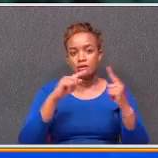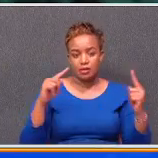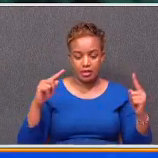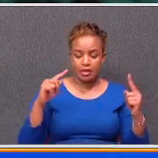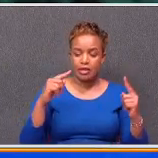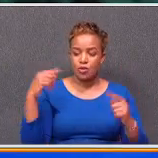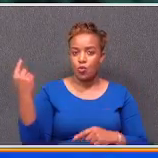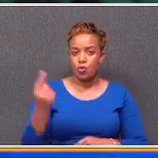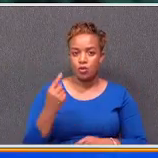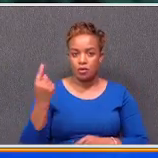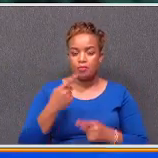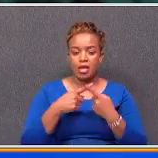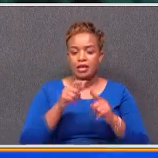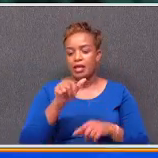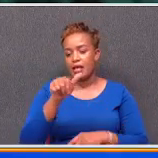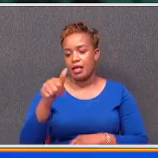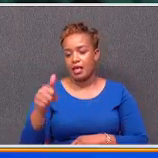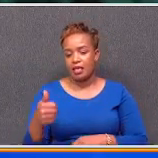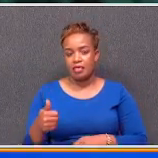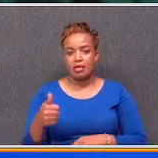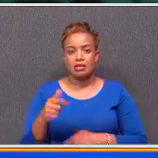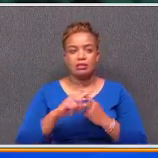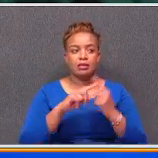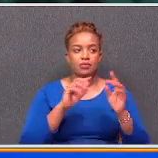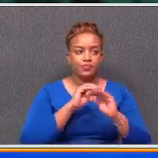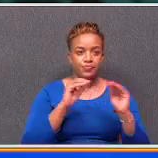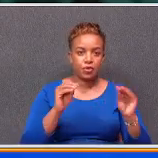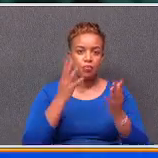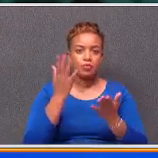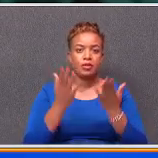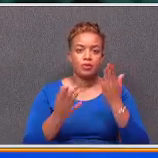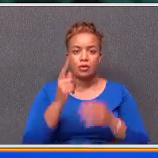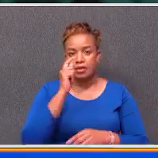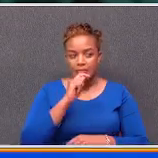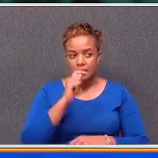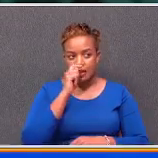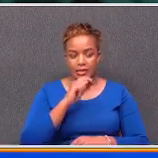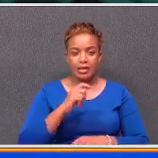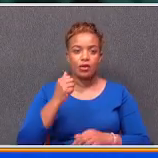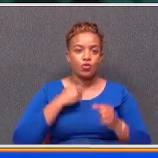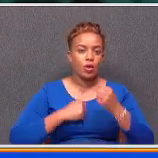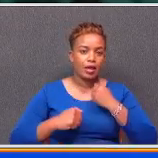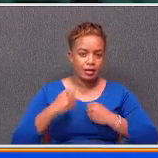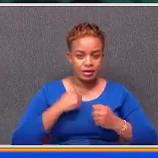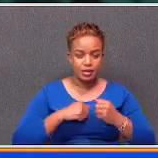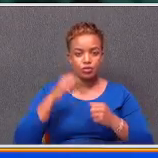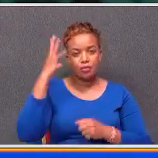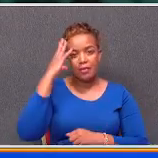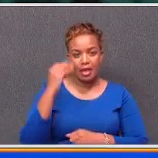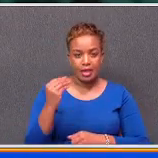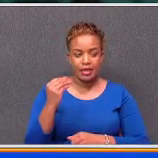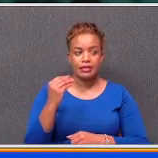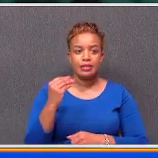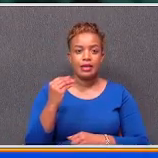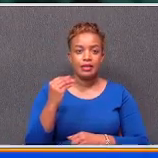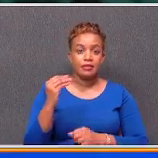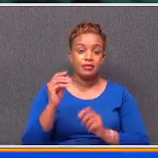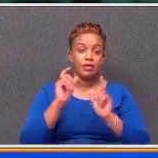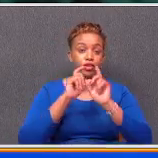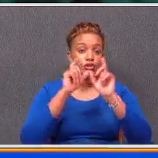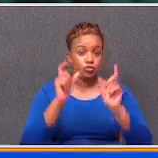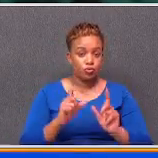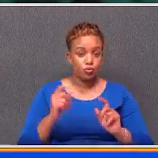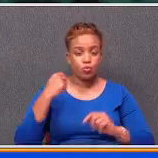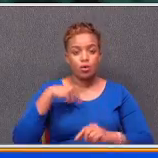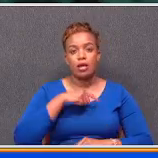killing. Compared to Uganda, Tanzania, Rwanda, Burundi, Somalia, Ethiopia, in the region, actually, we're